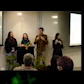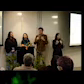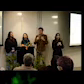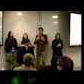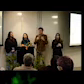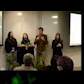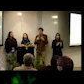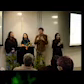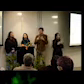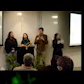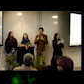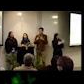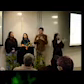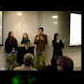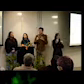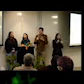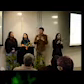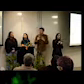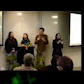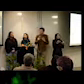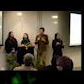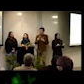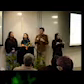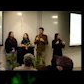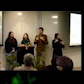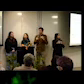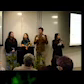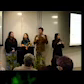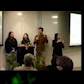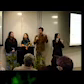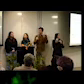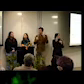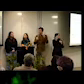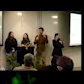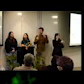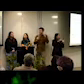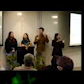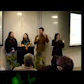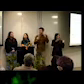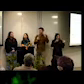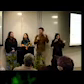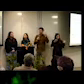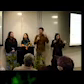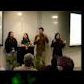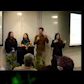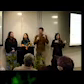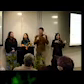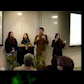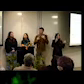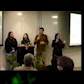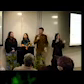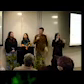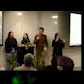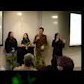REM sleep is also sort of a moderately deep sleep, but your brain activities, even though it's more like